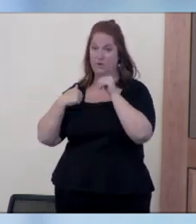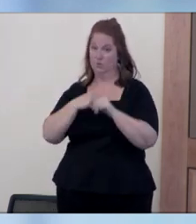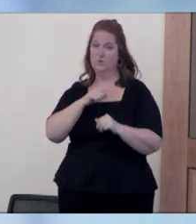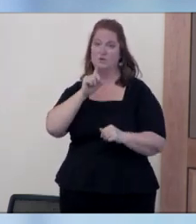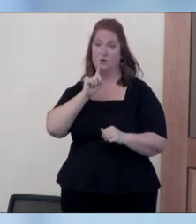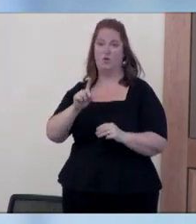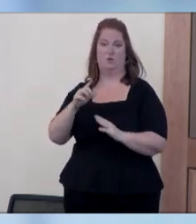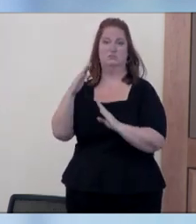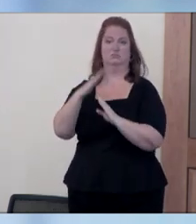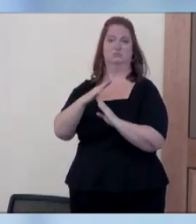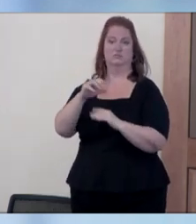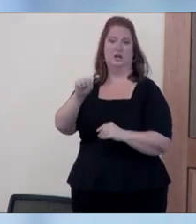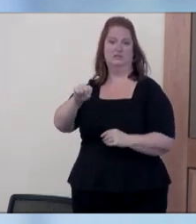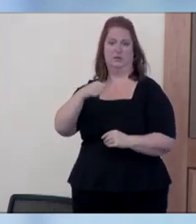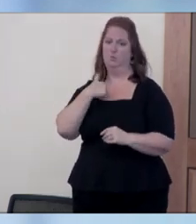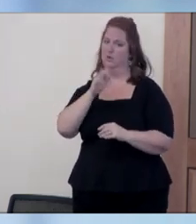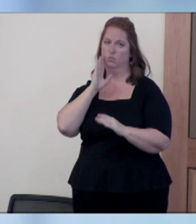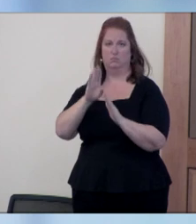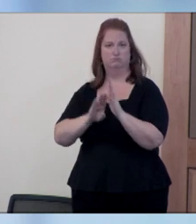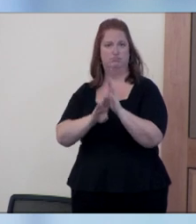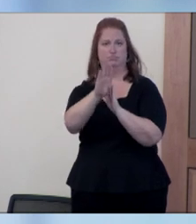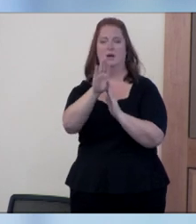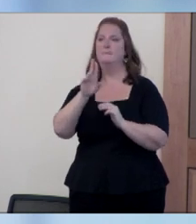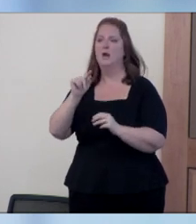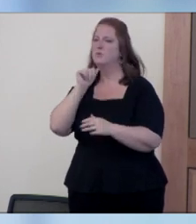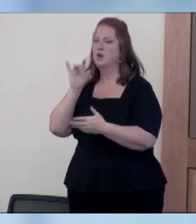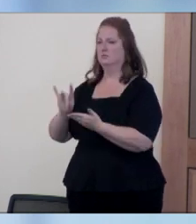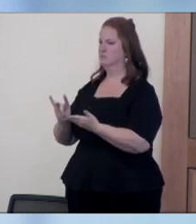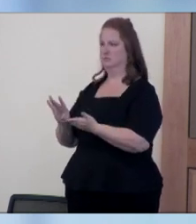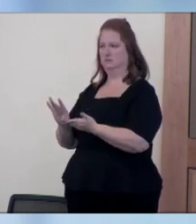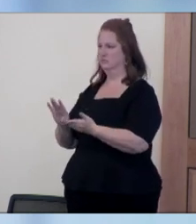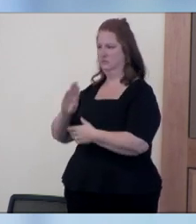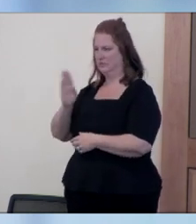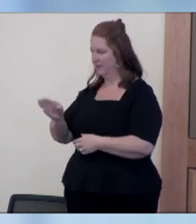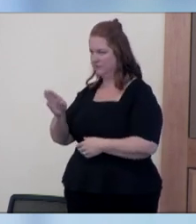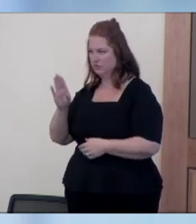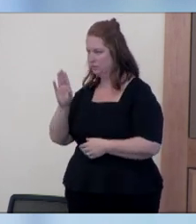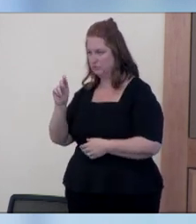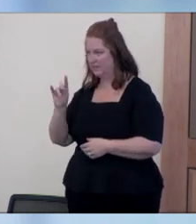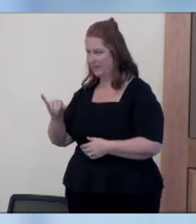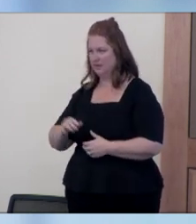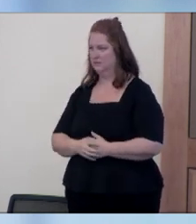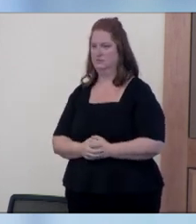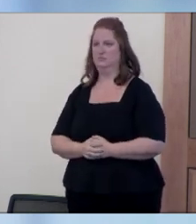to rise in that way, but we are not elitist, and we will never be elitist.